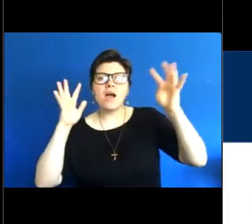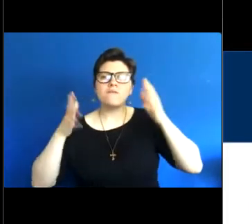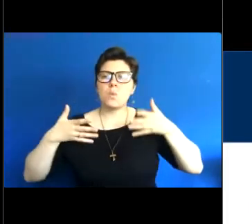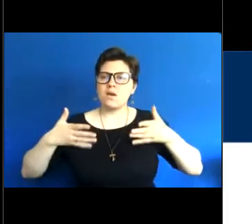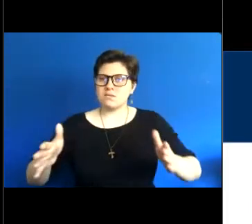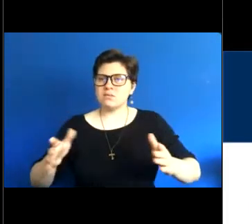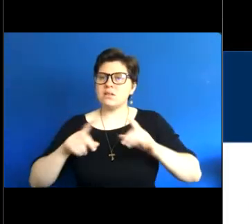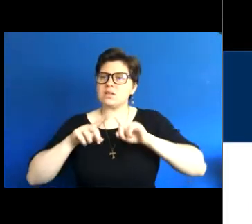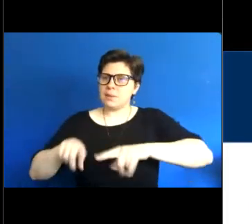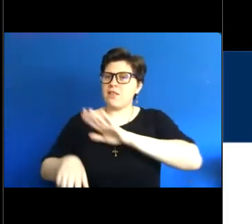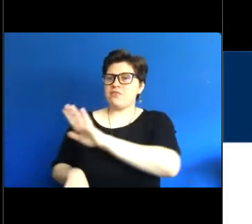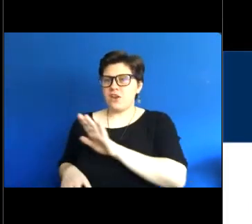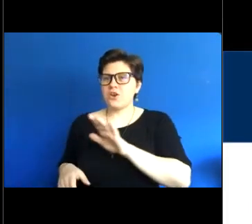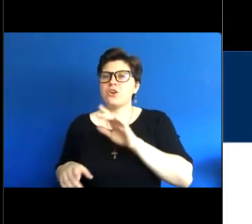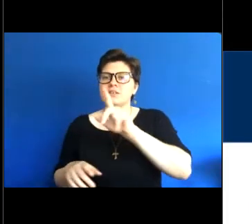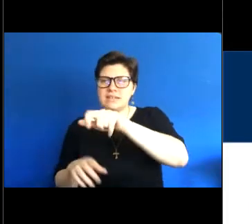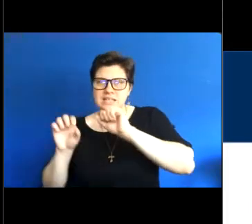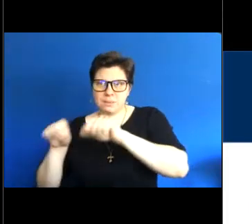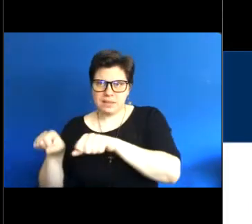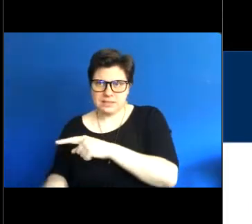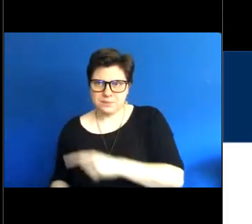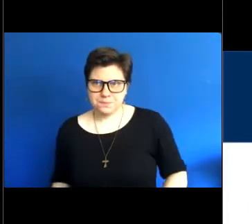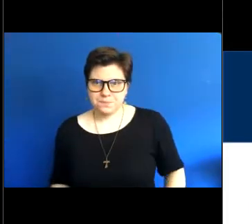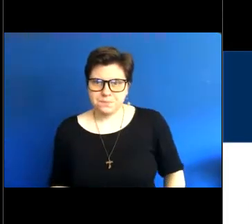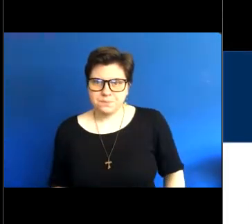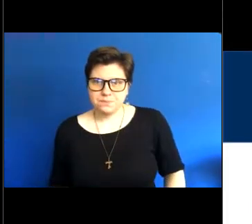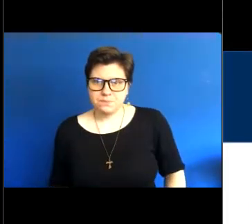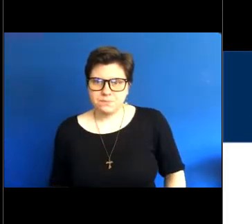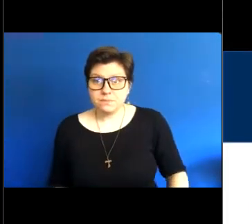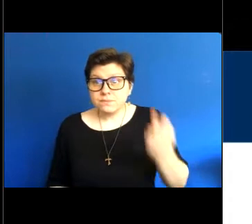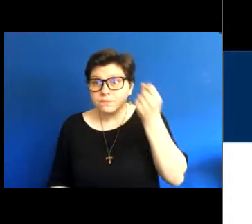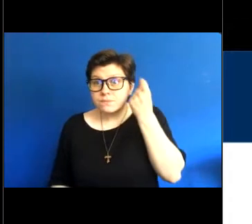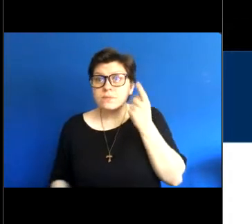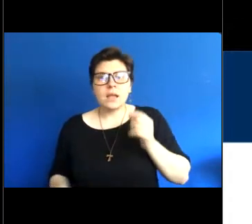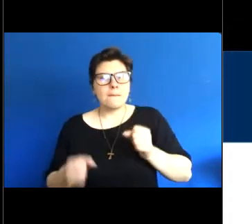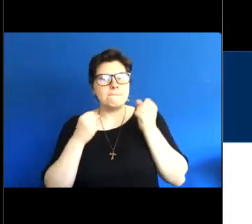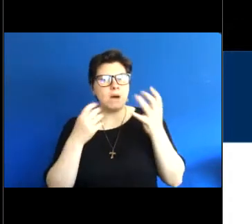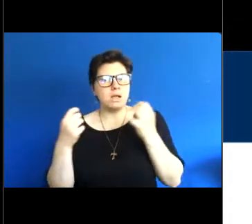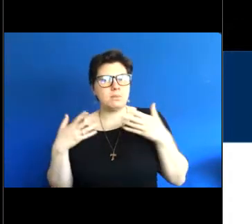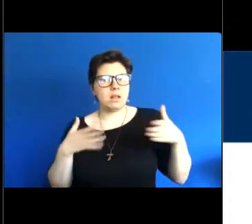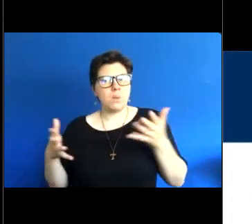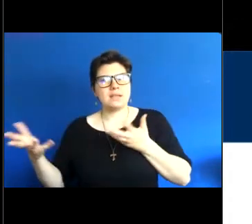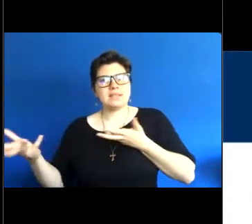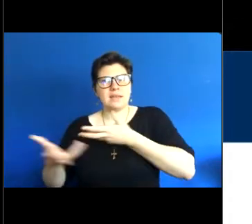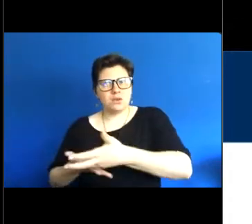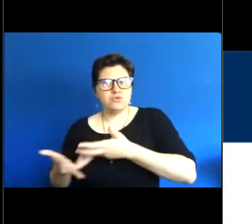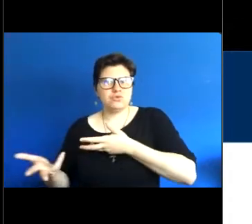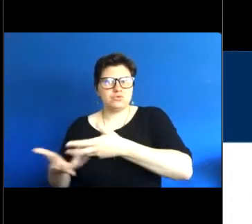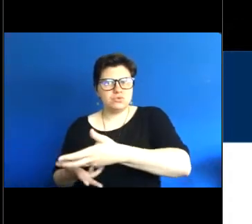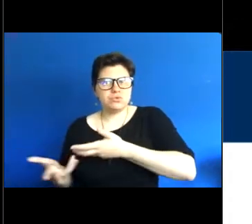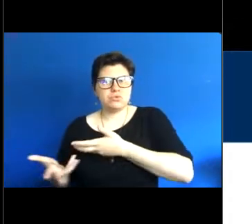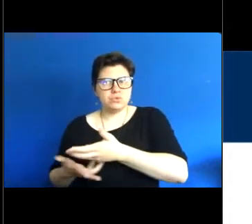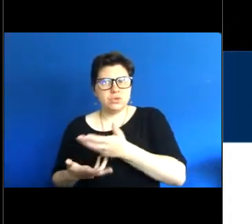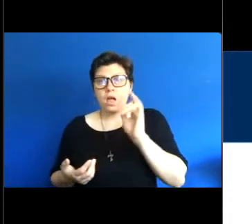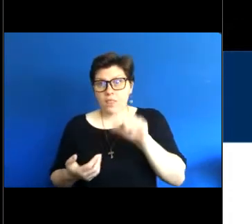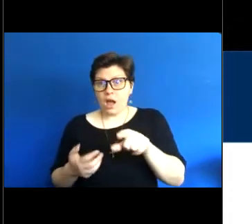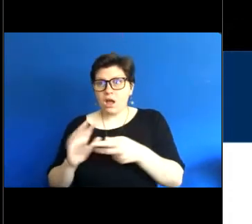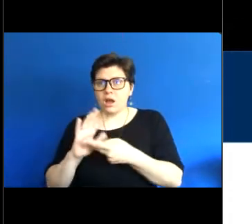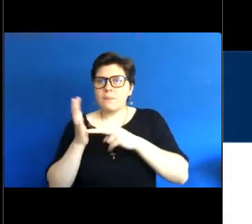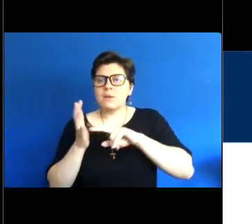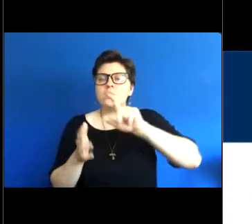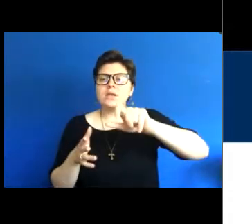and abilities. With all of this, we need to have multiple means of engagement. And with that, we need to tap in to